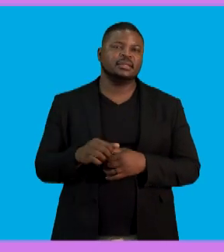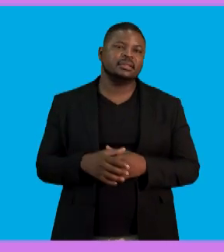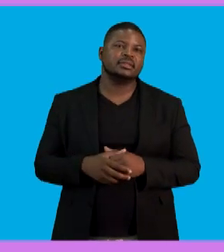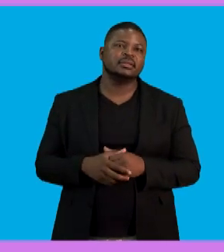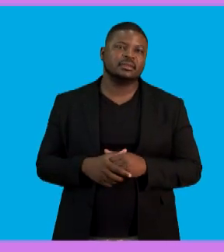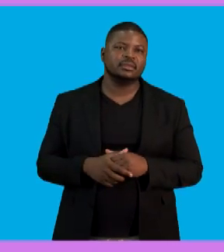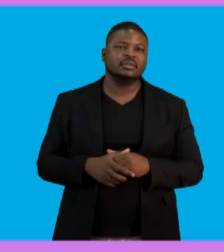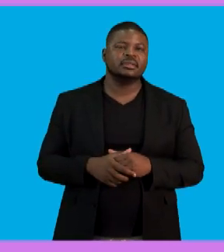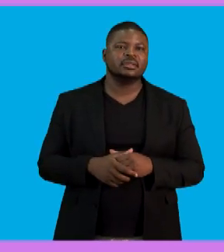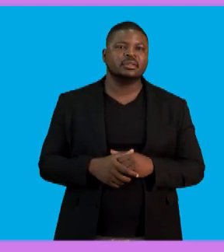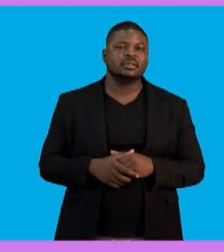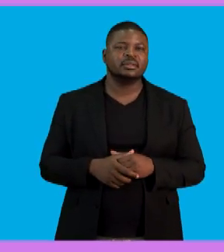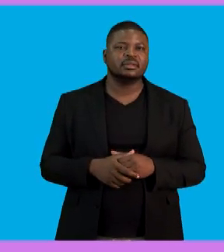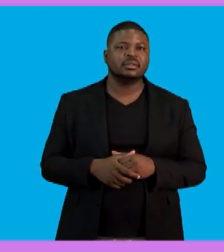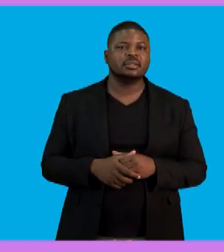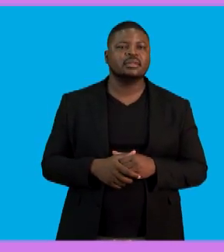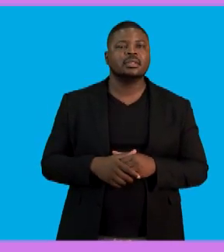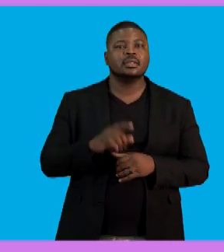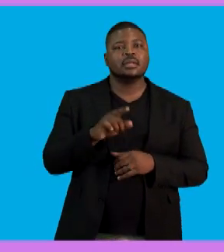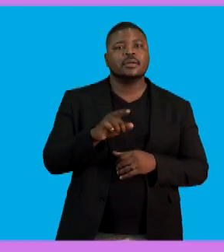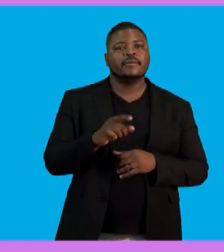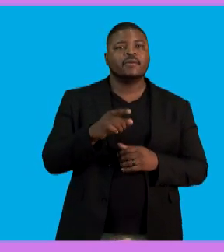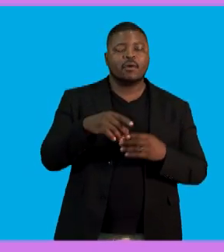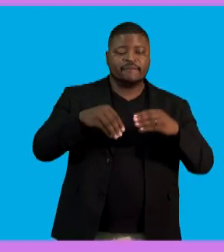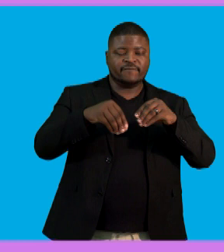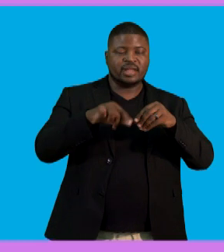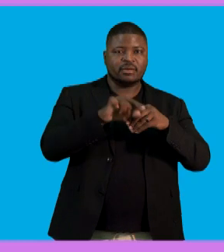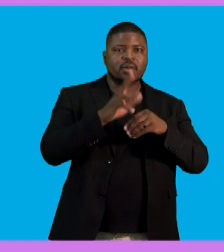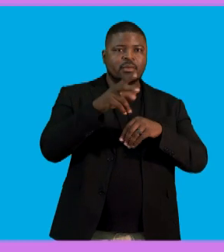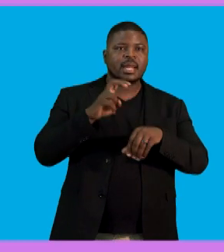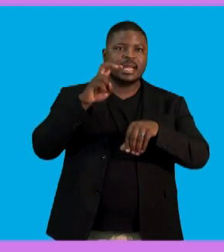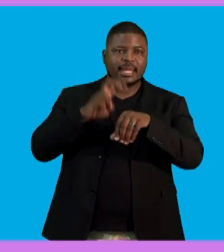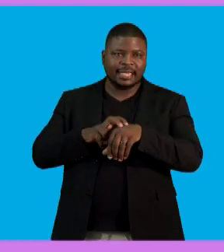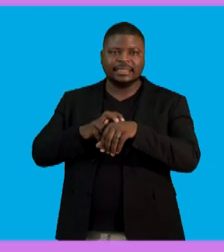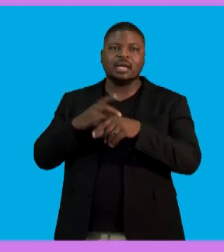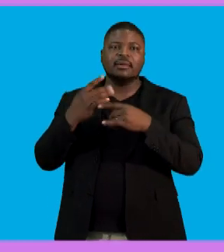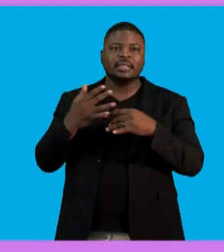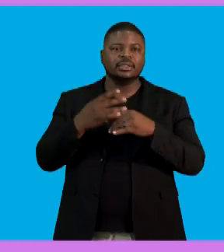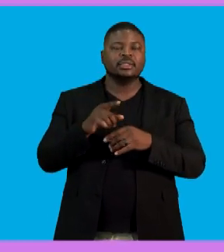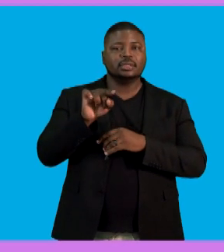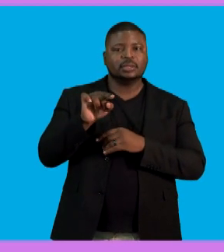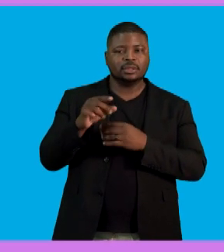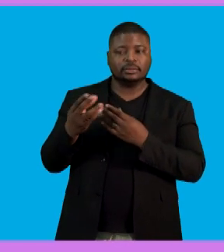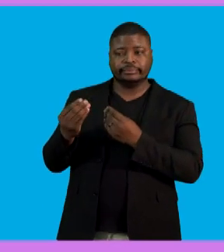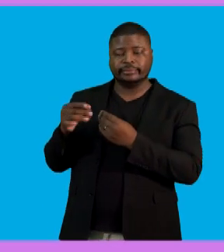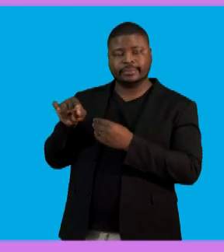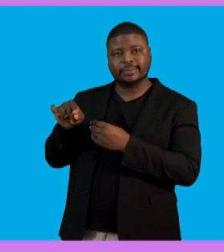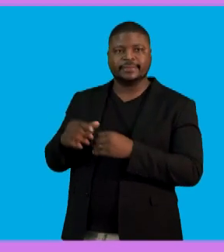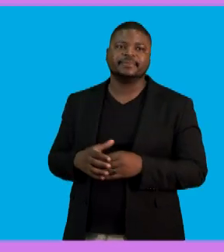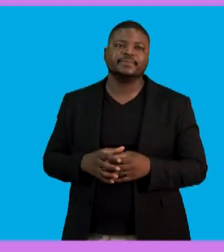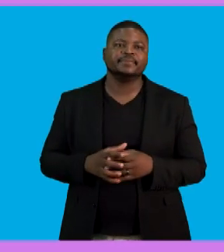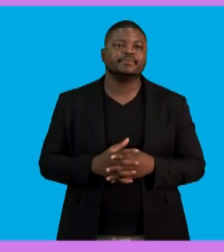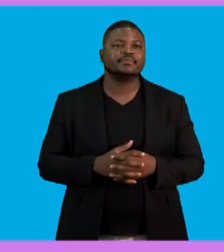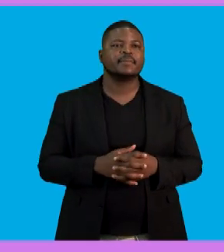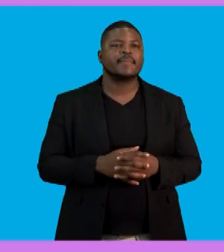for 1,250 milliliters of flour, you actually need 625 milliliters of sugar.